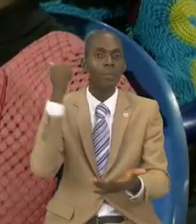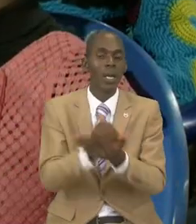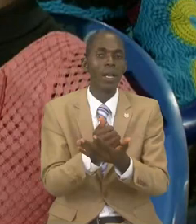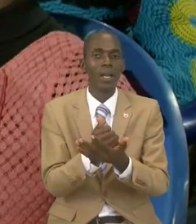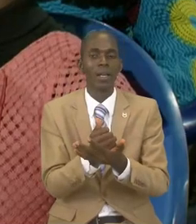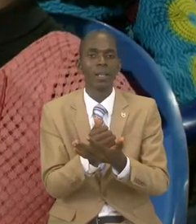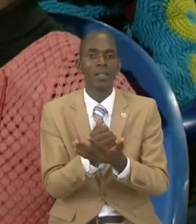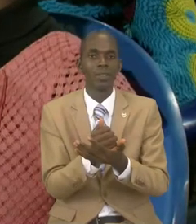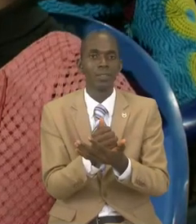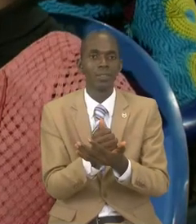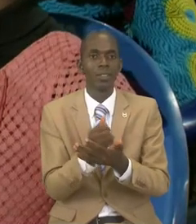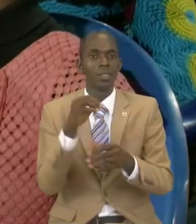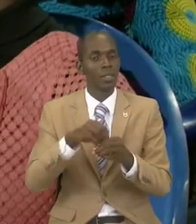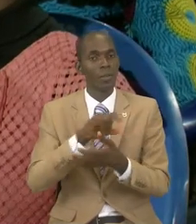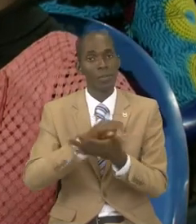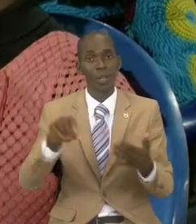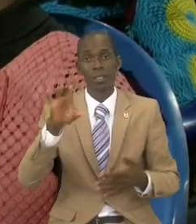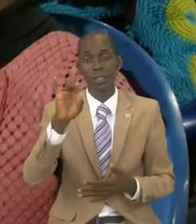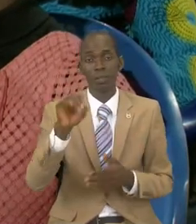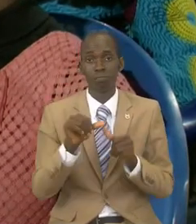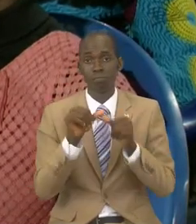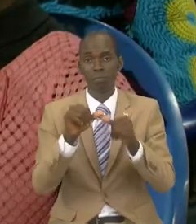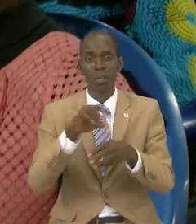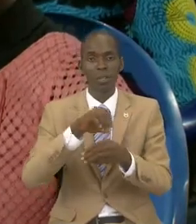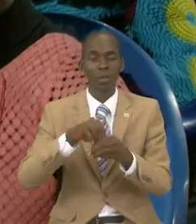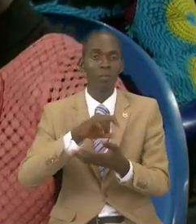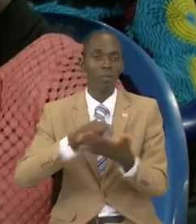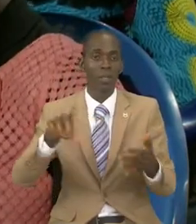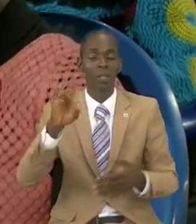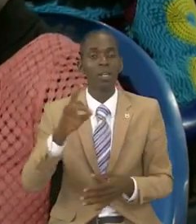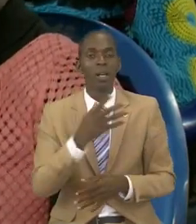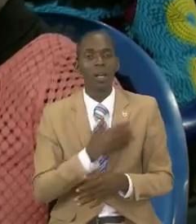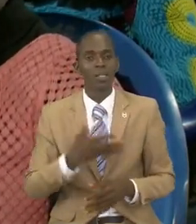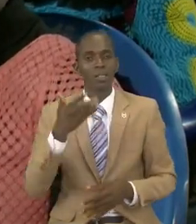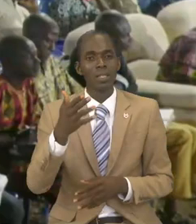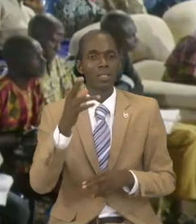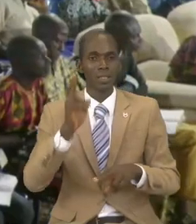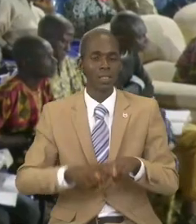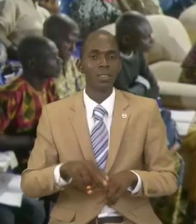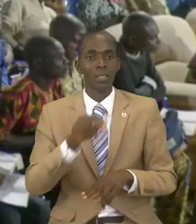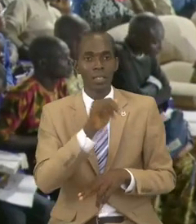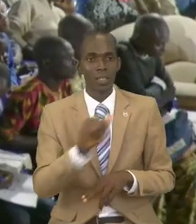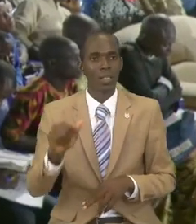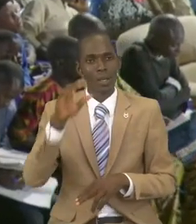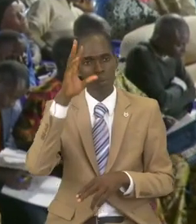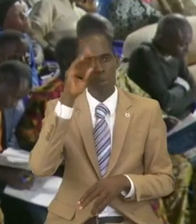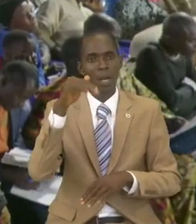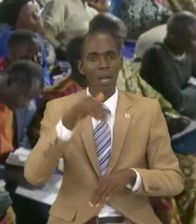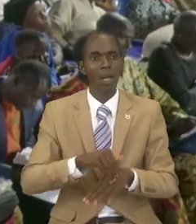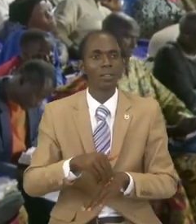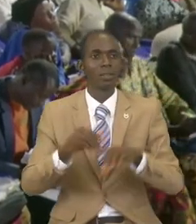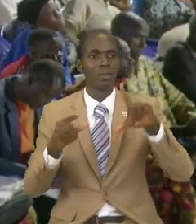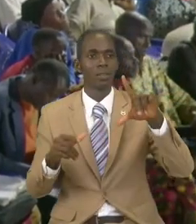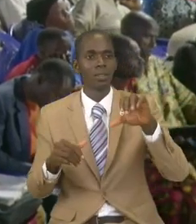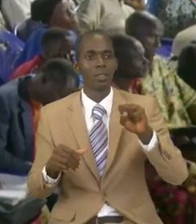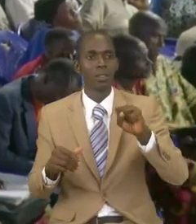amen. Look at verse 8. In verse 8 there, and there sat a certain man at Lystra, impotent